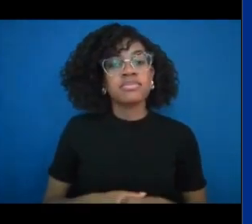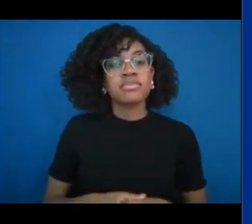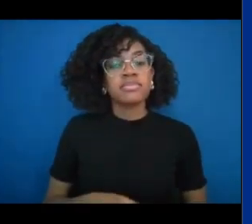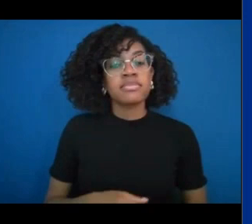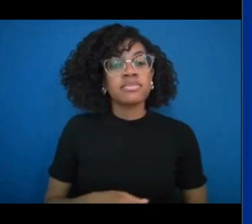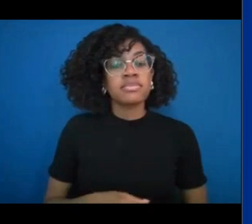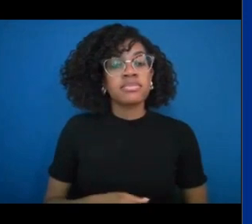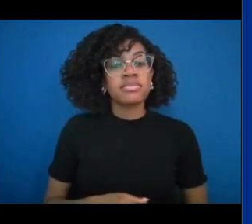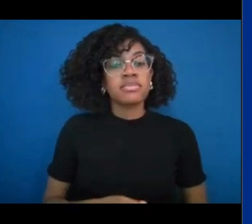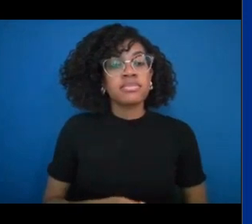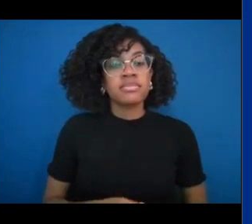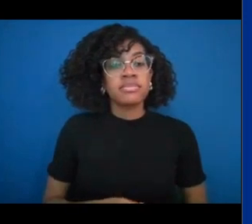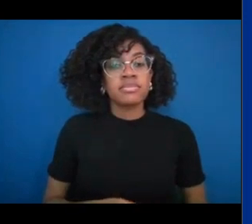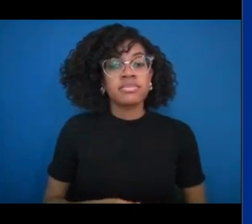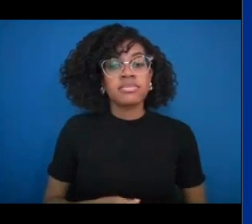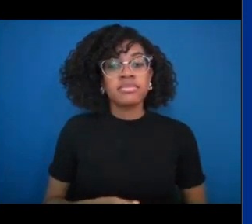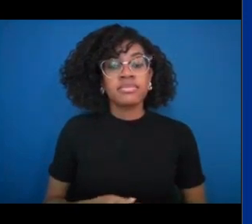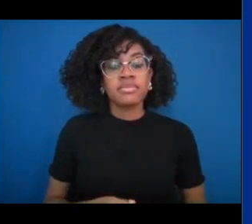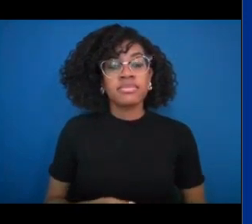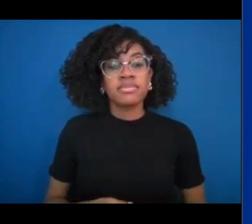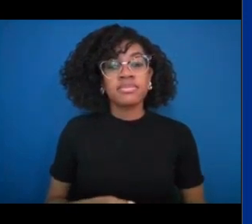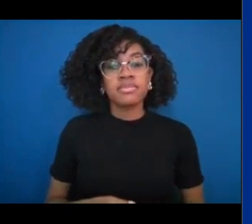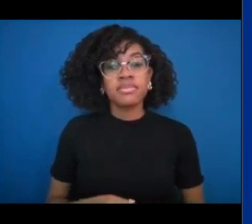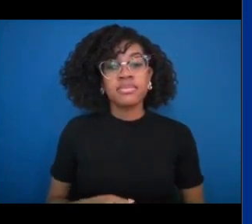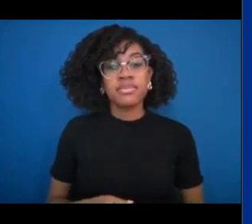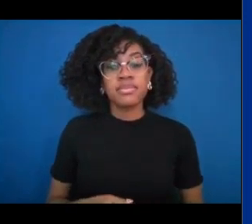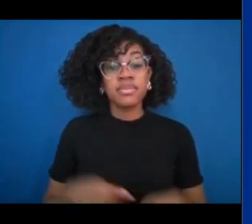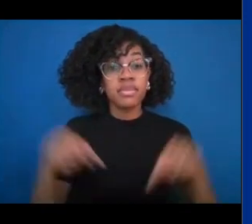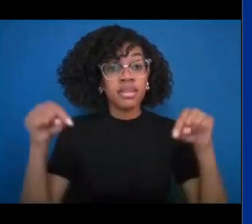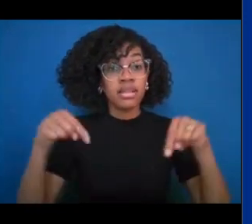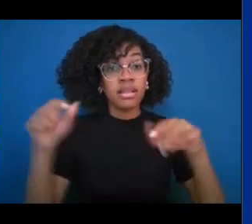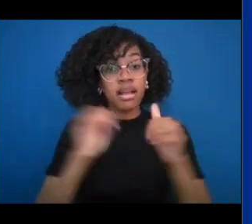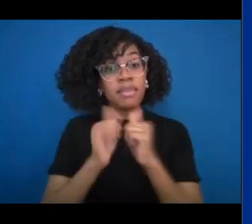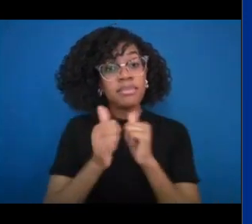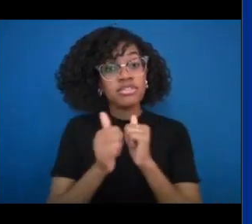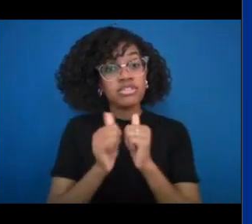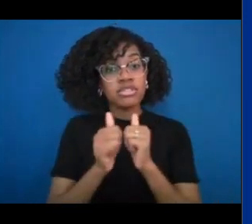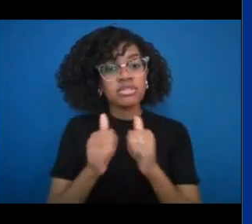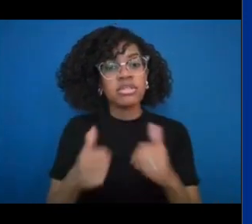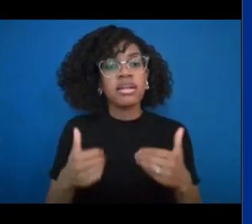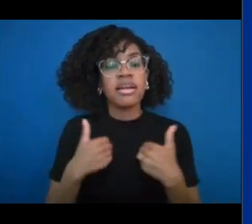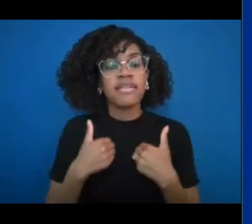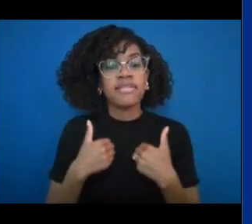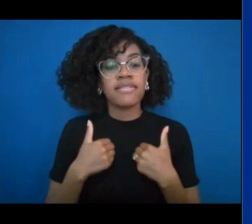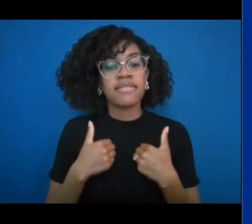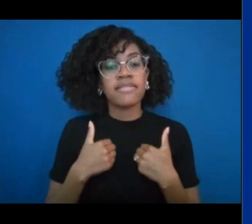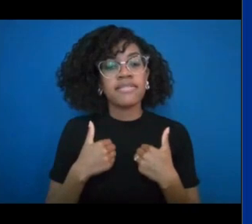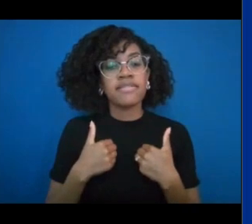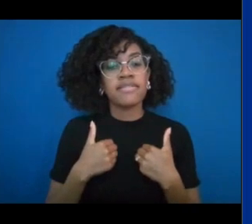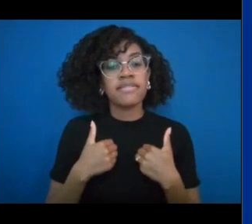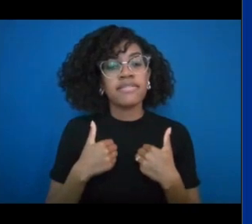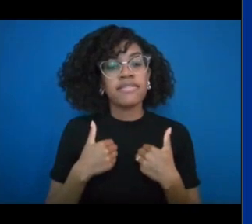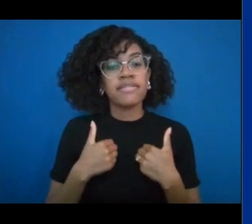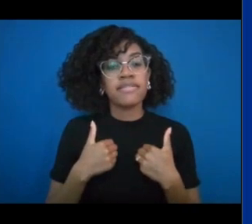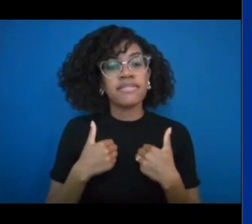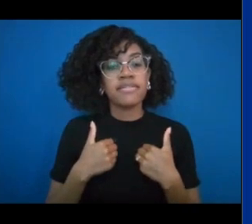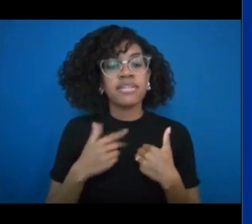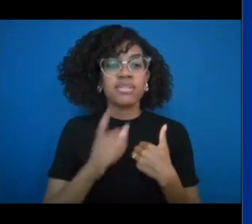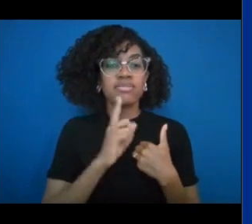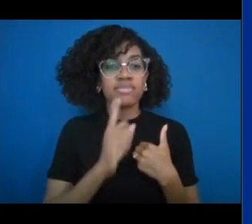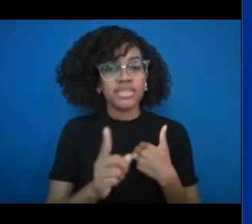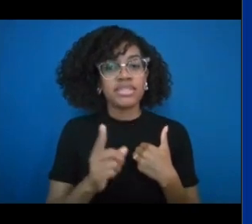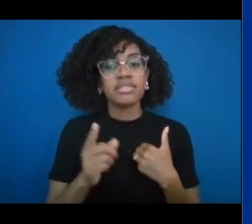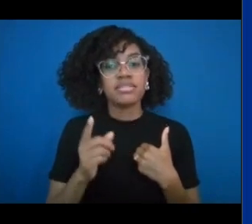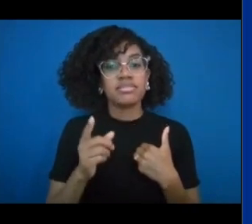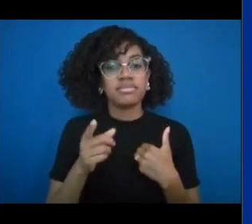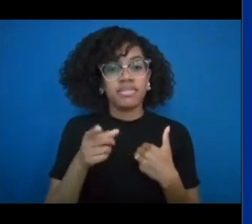For this competition, the first set of, this is the first of 3 times you'll see these